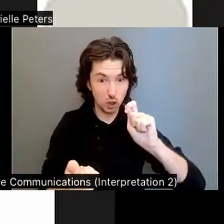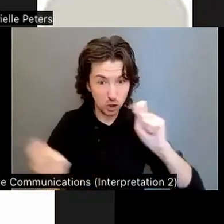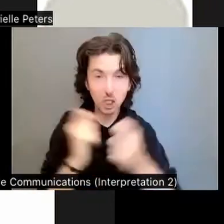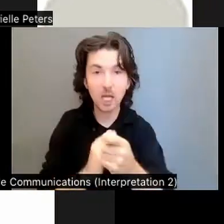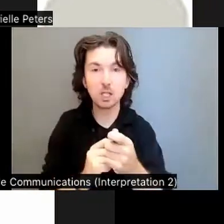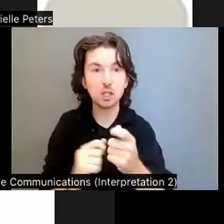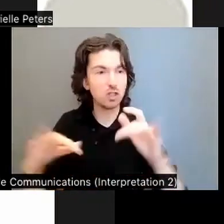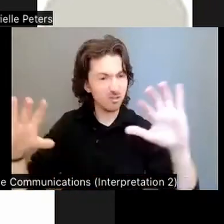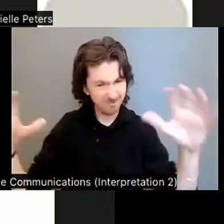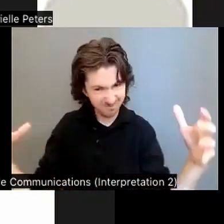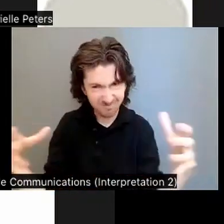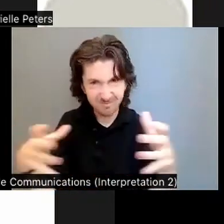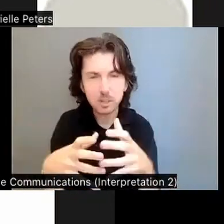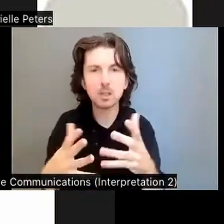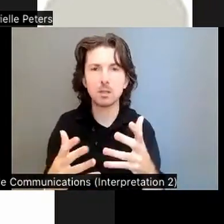And also,